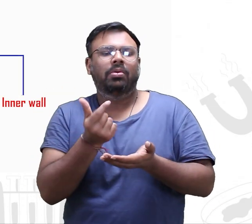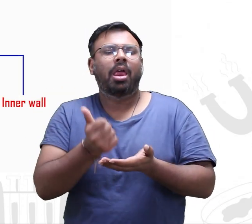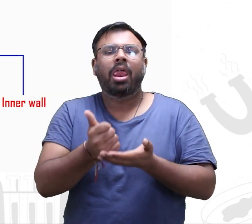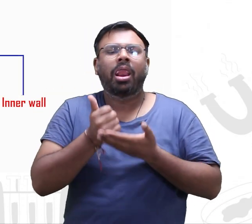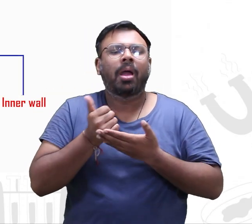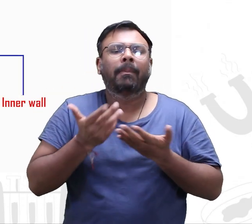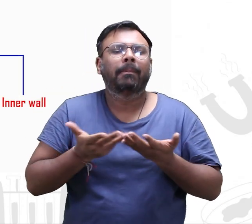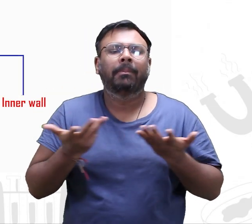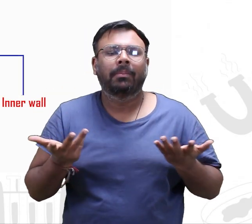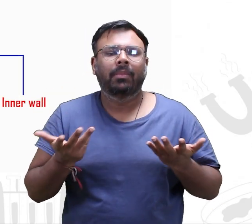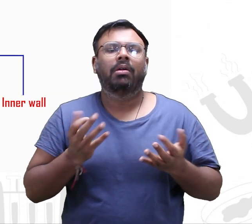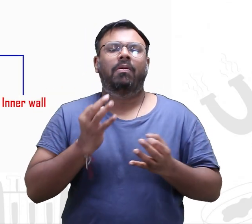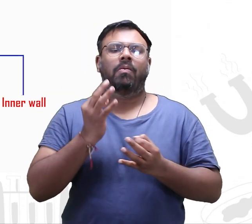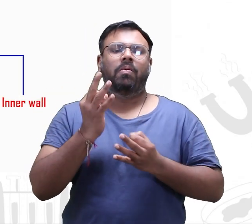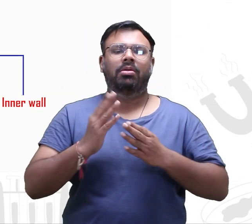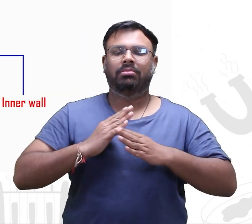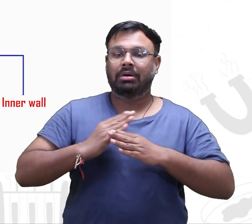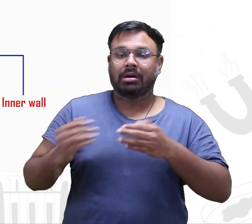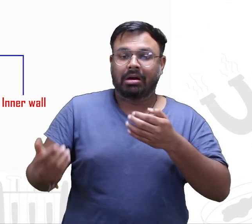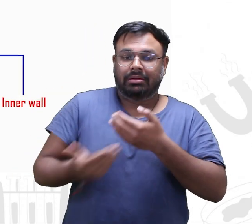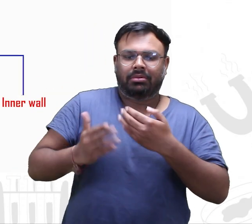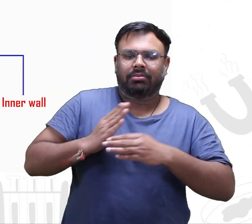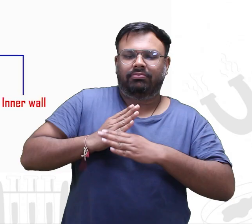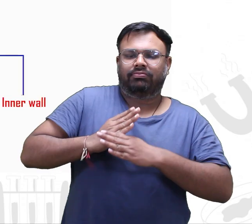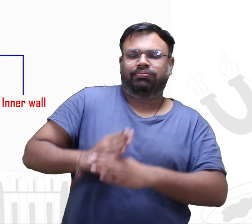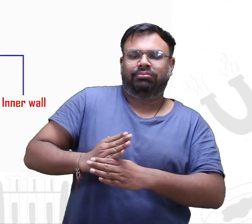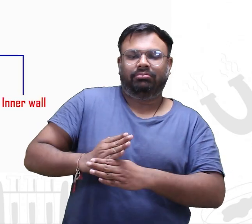is therefore useful for preventing hot